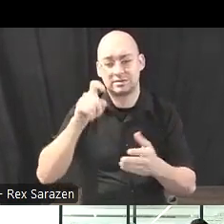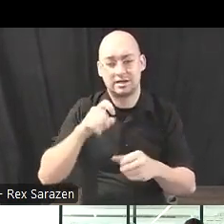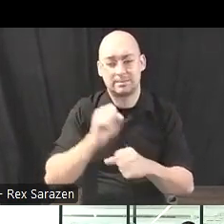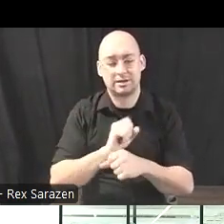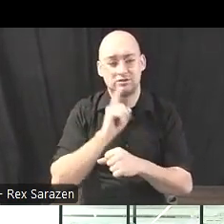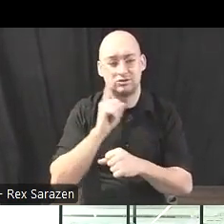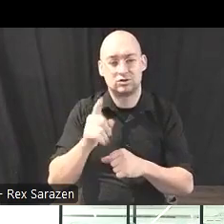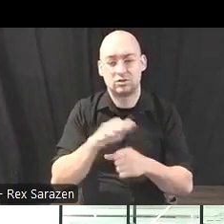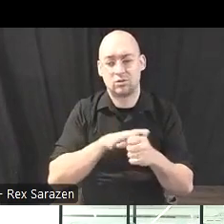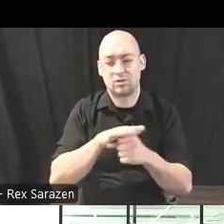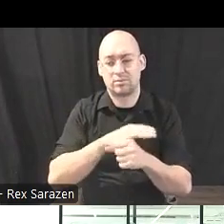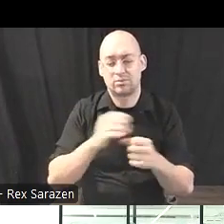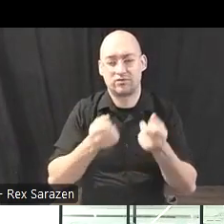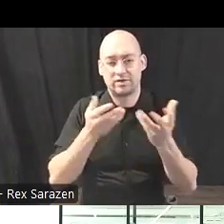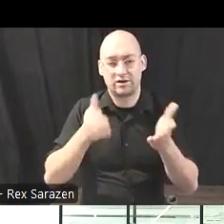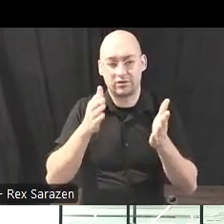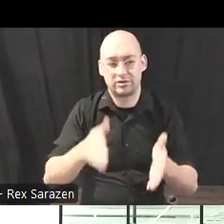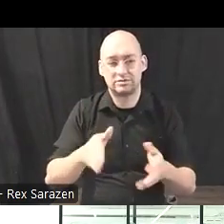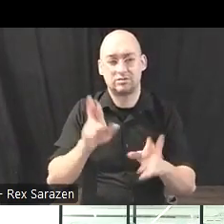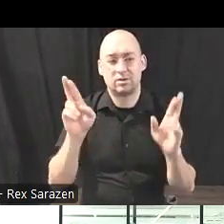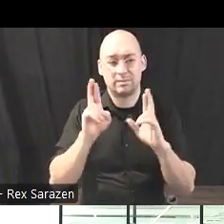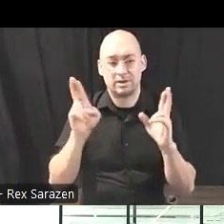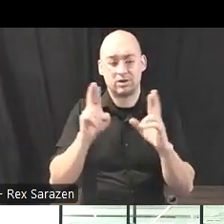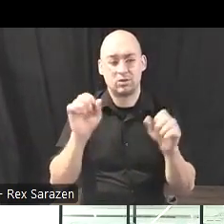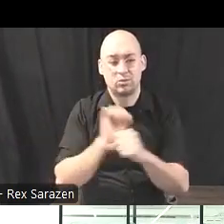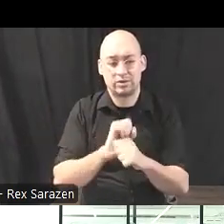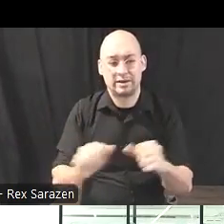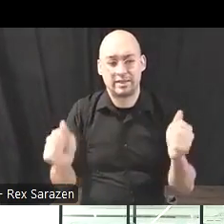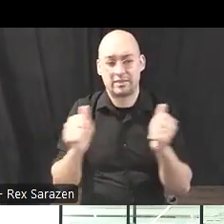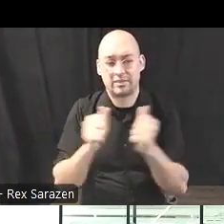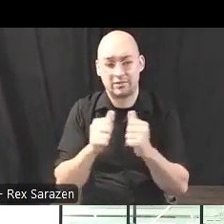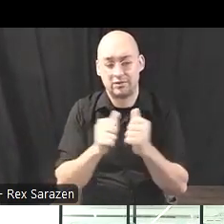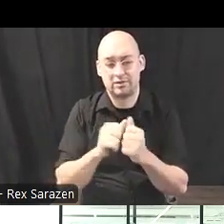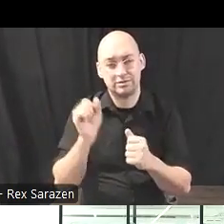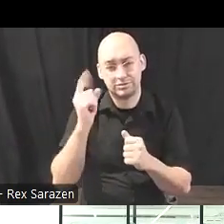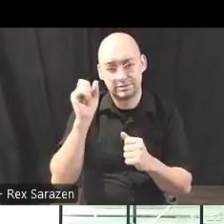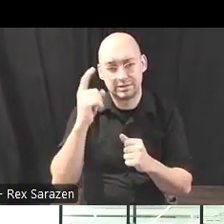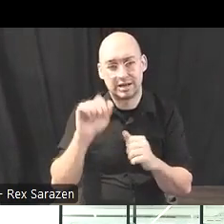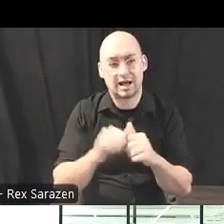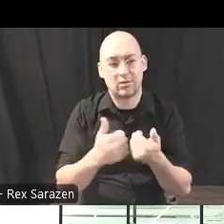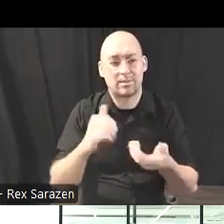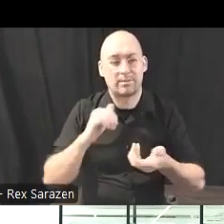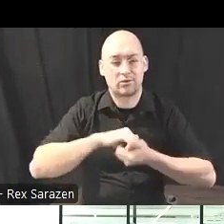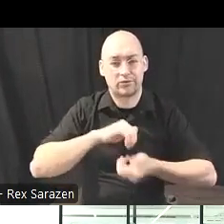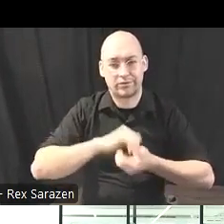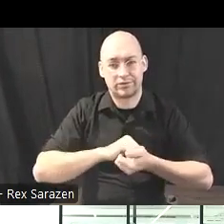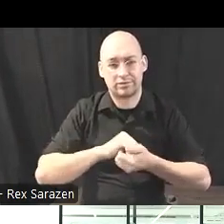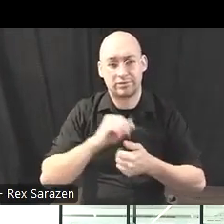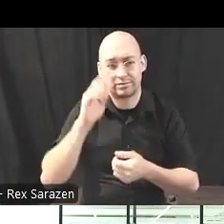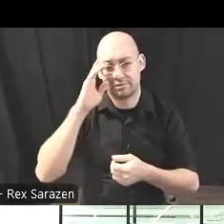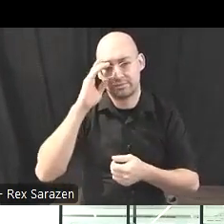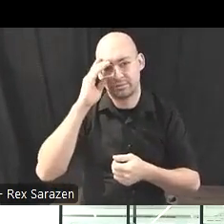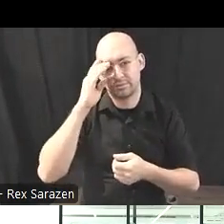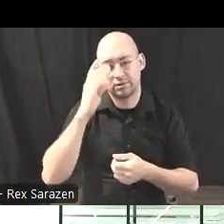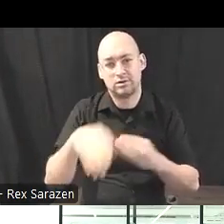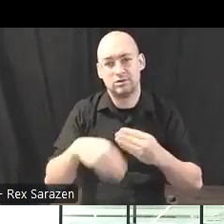local providers are prepared to work together and understand how they can partner. And then also,